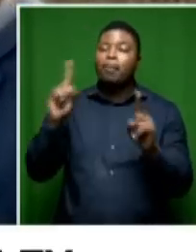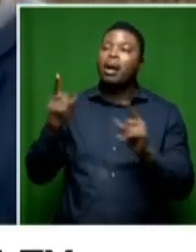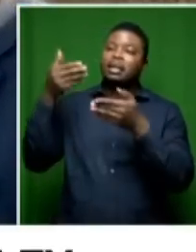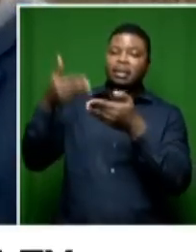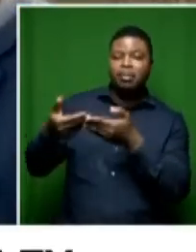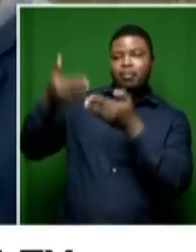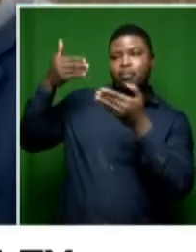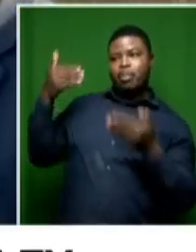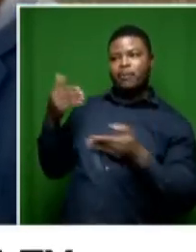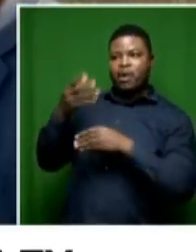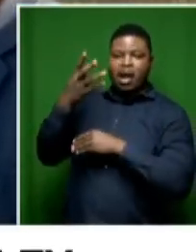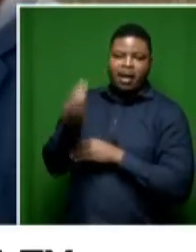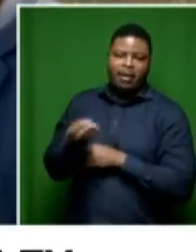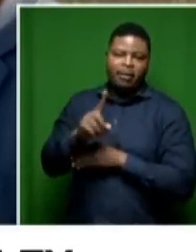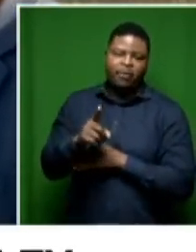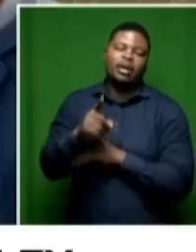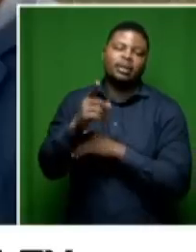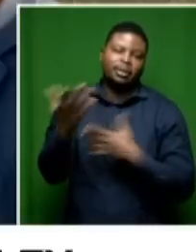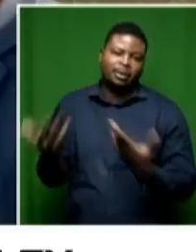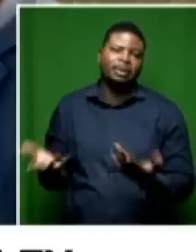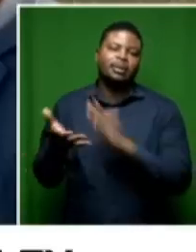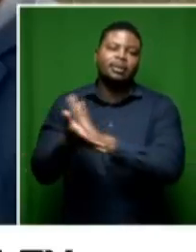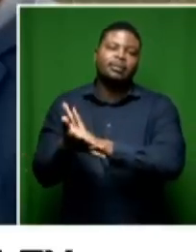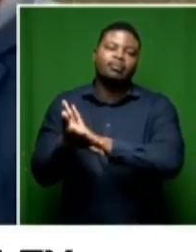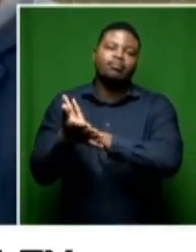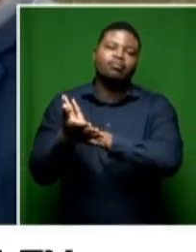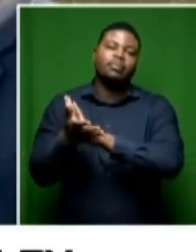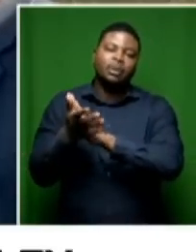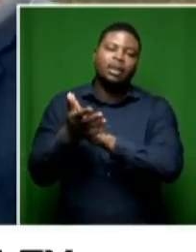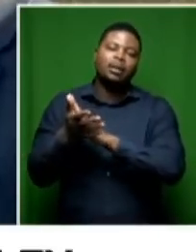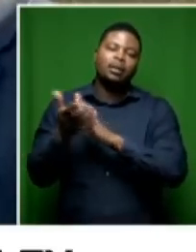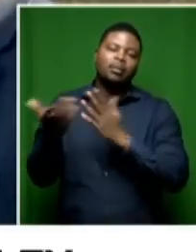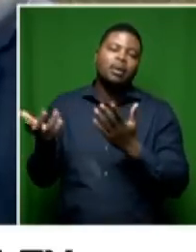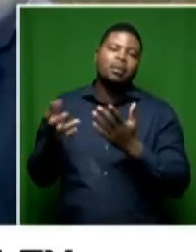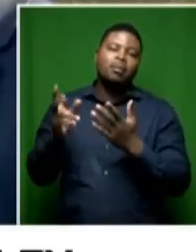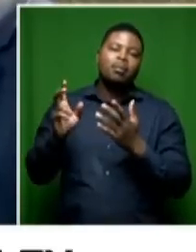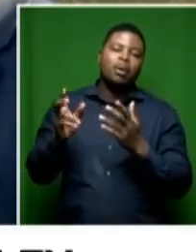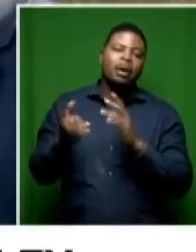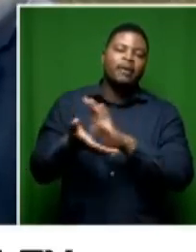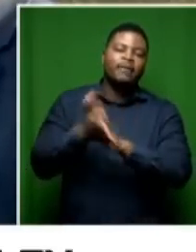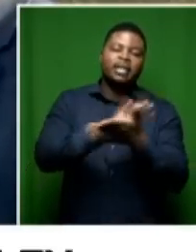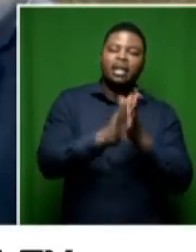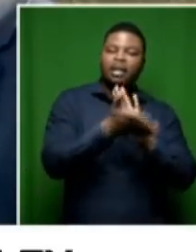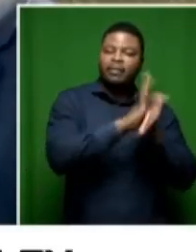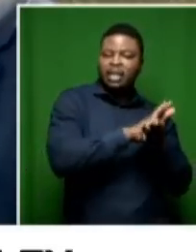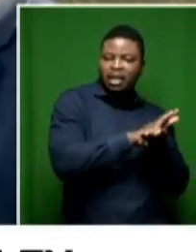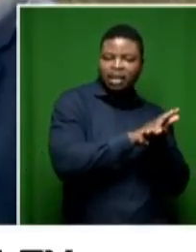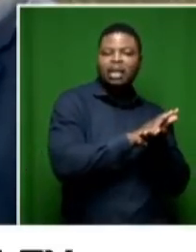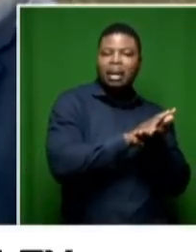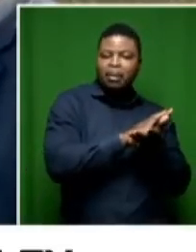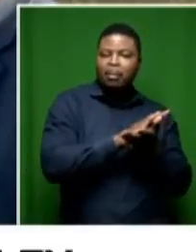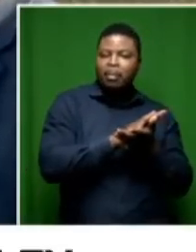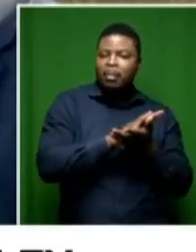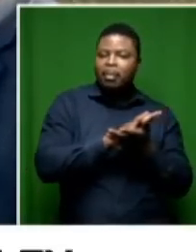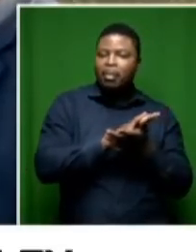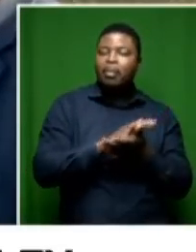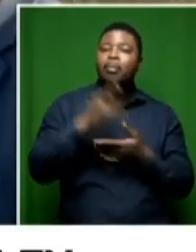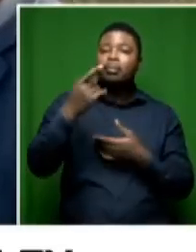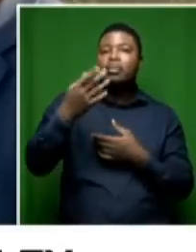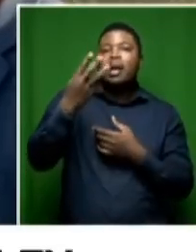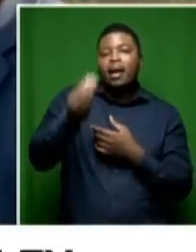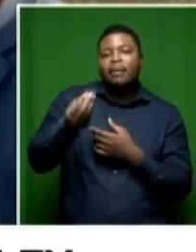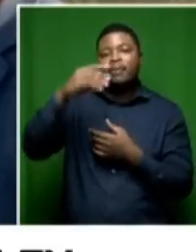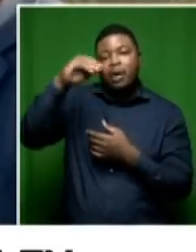we had vandalism, and then we had vandalism as well. So we are at the SABC police